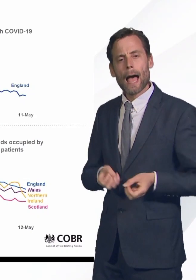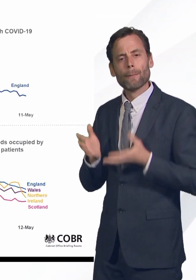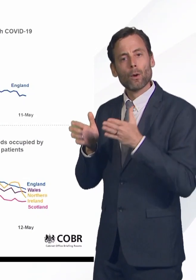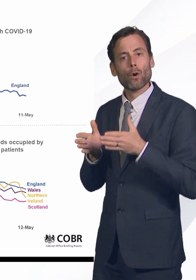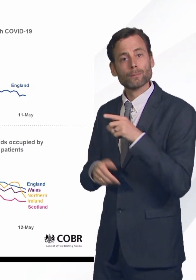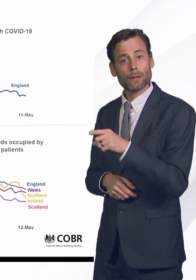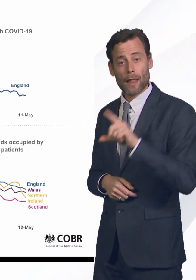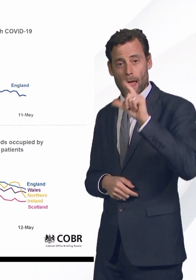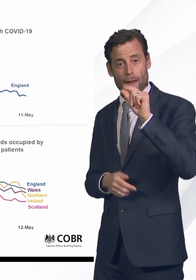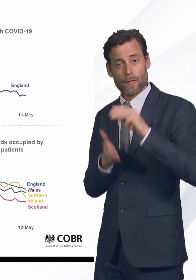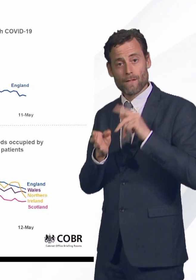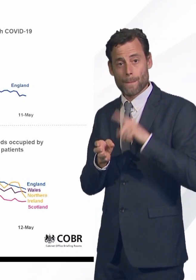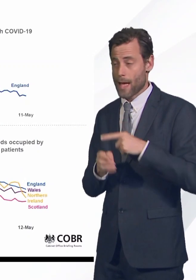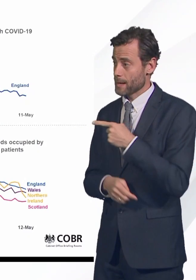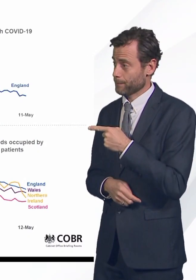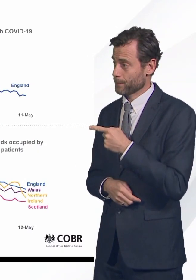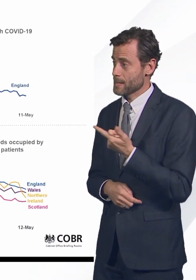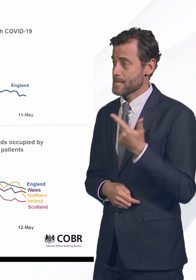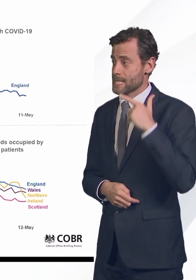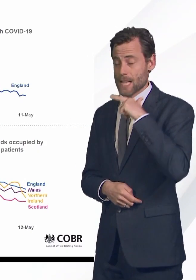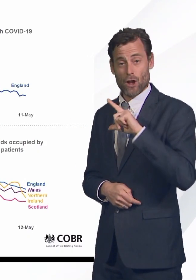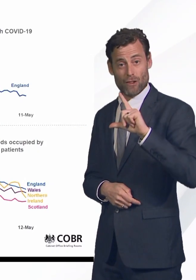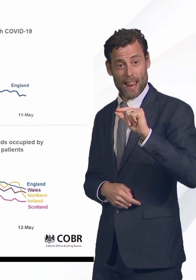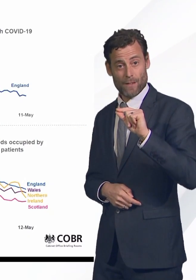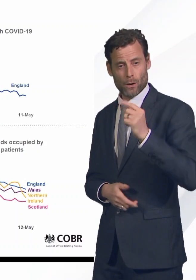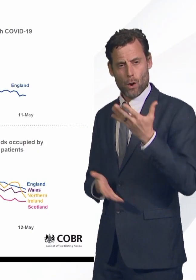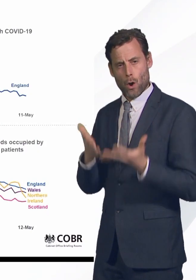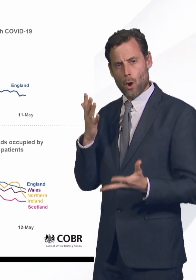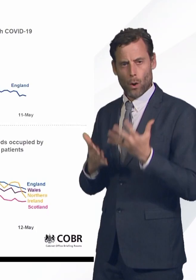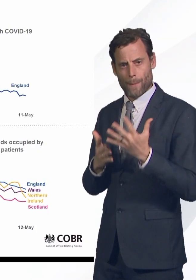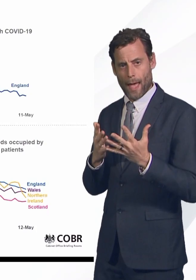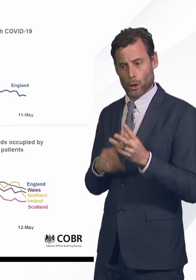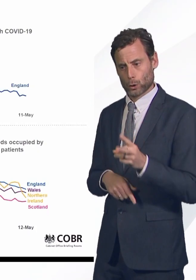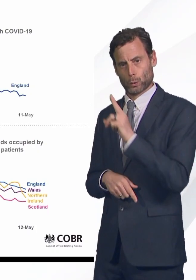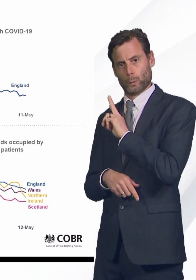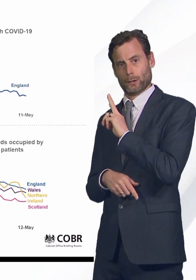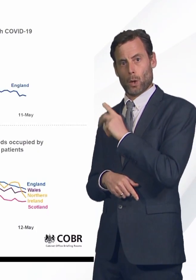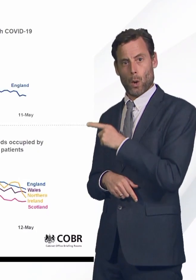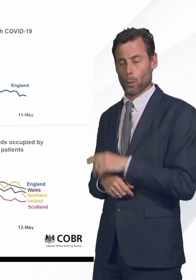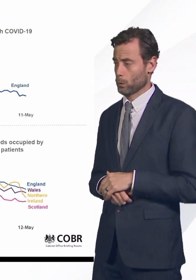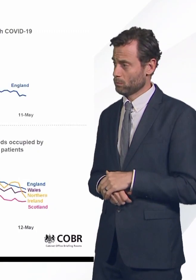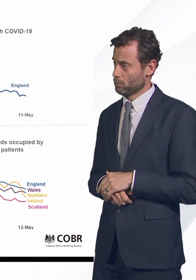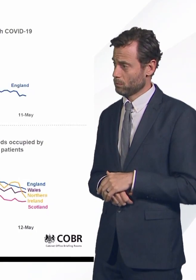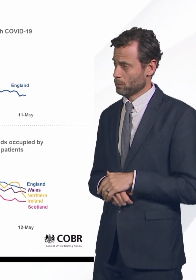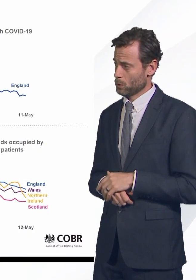was 711. And if we look at the week before that, that's down from just under 1,000.